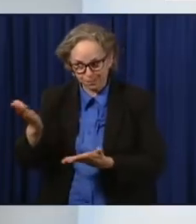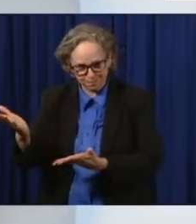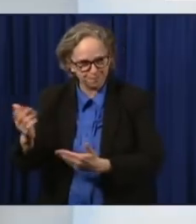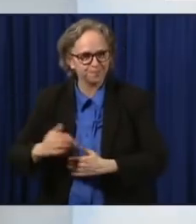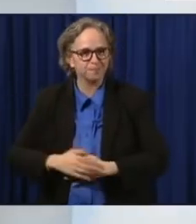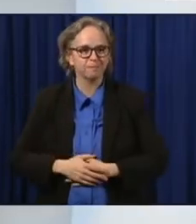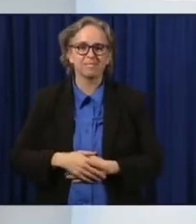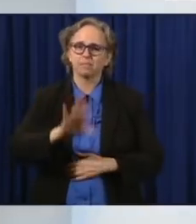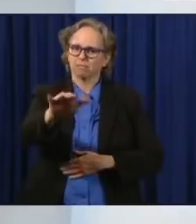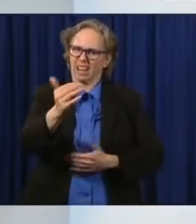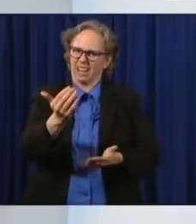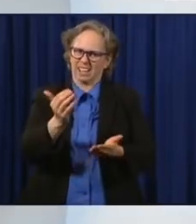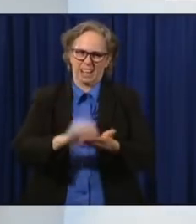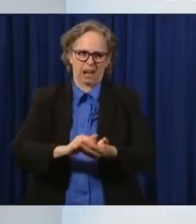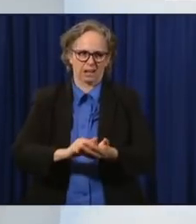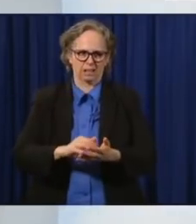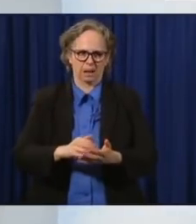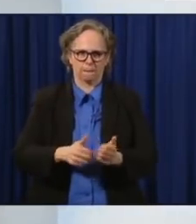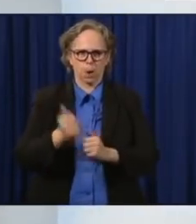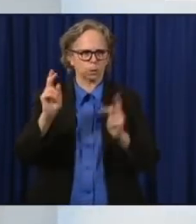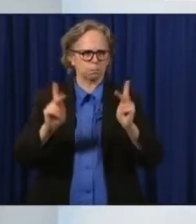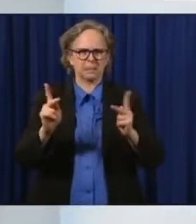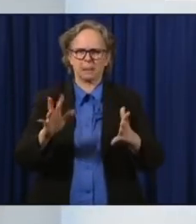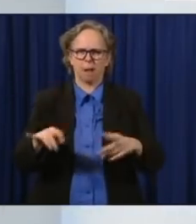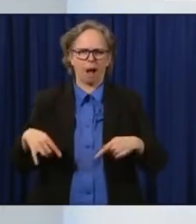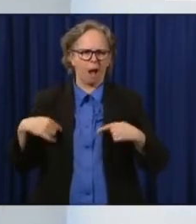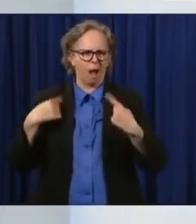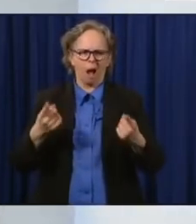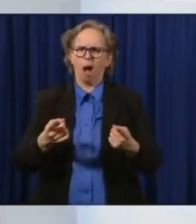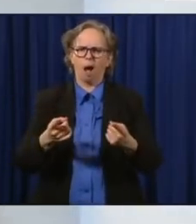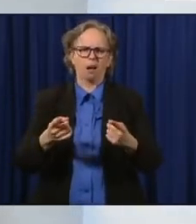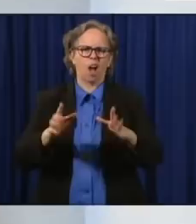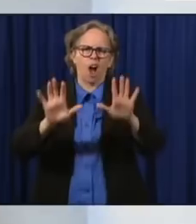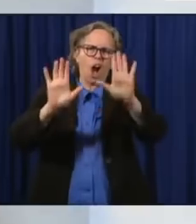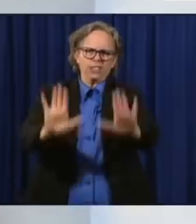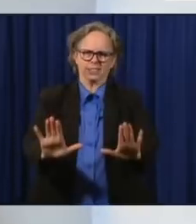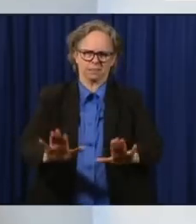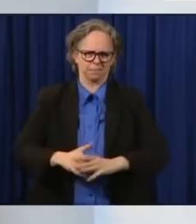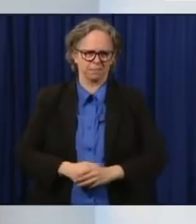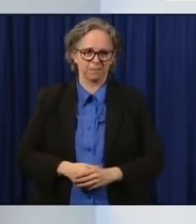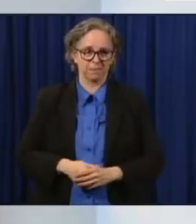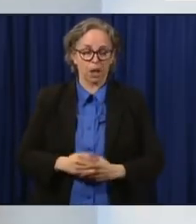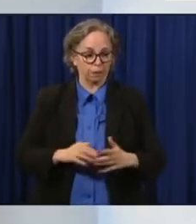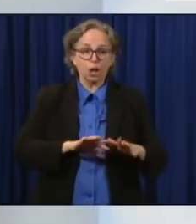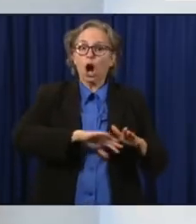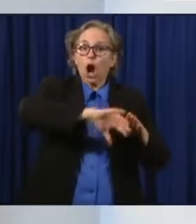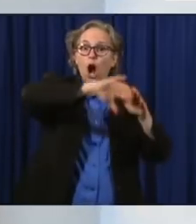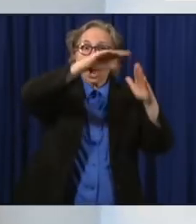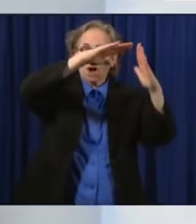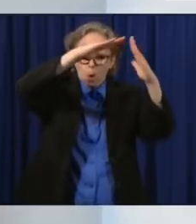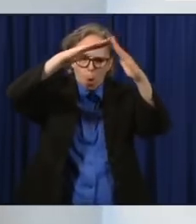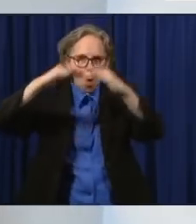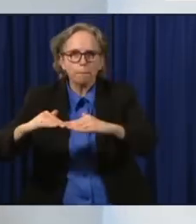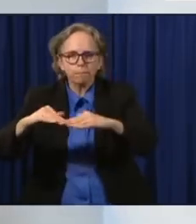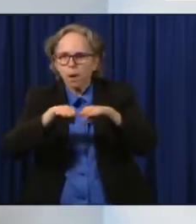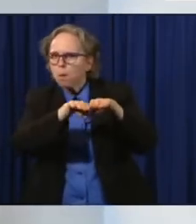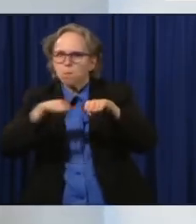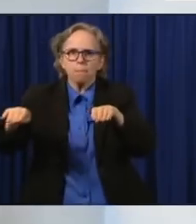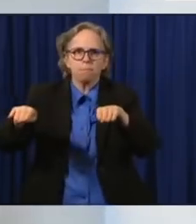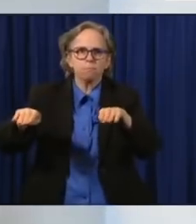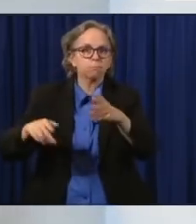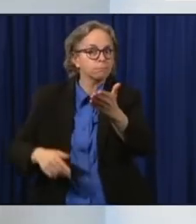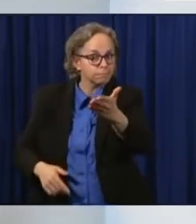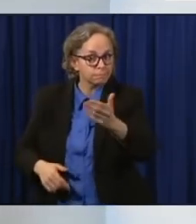Reiterating, most people have done this right. We squashed the curve and